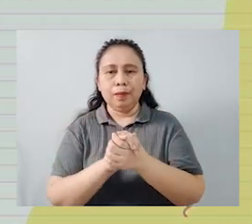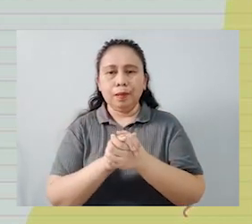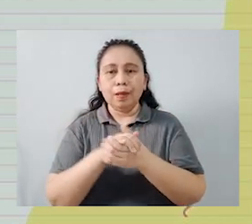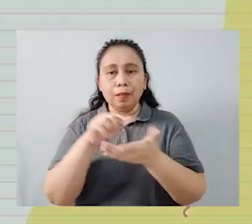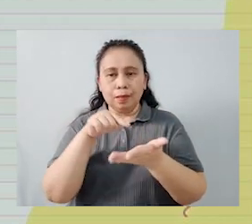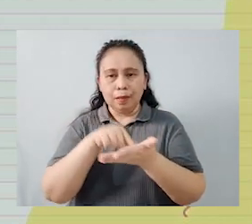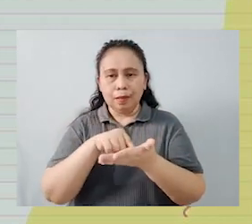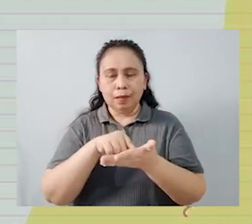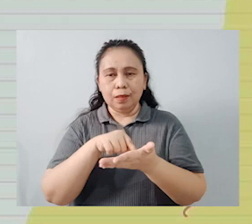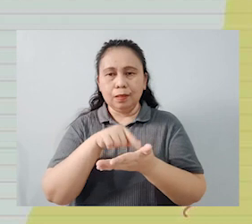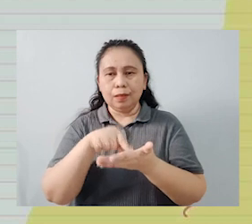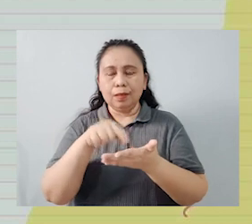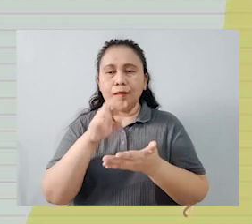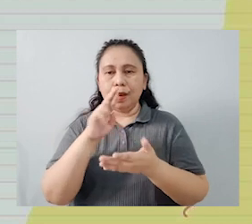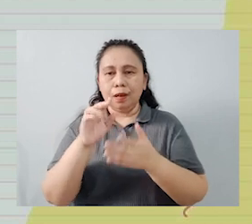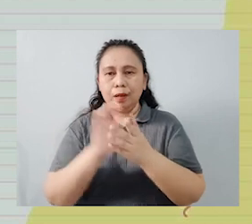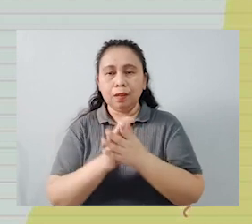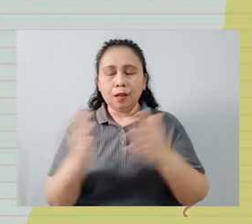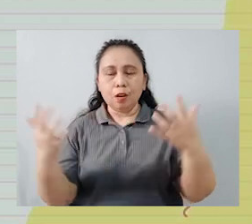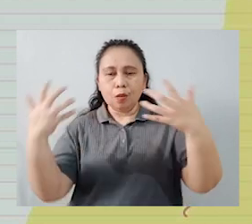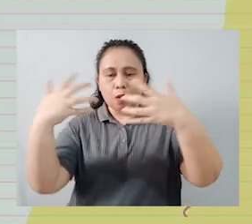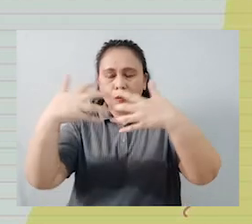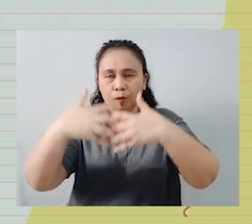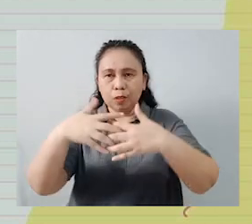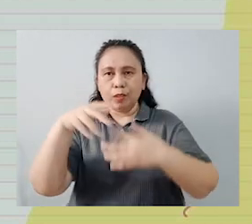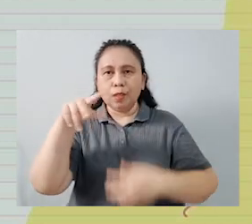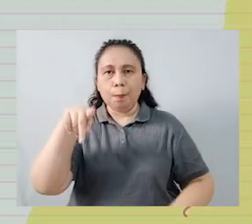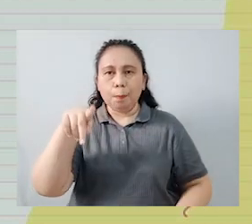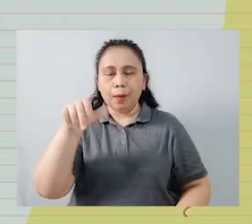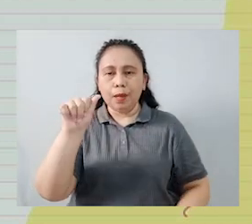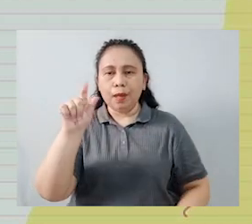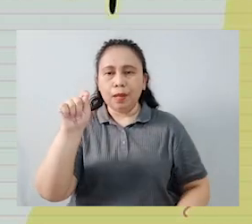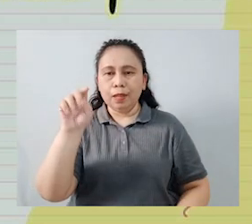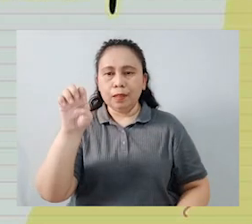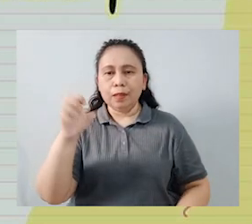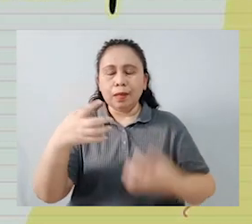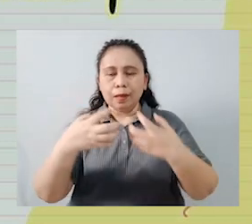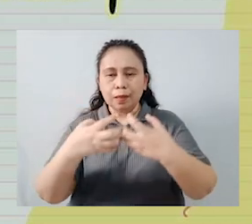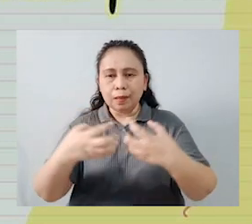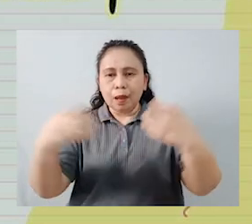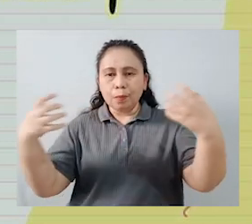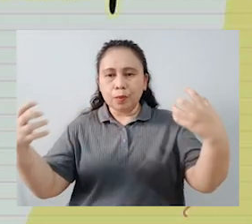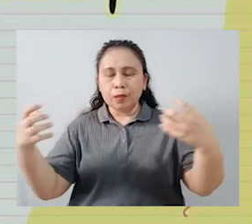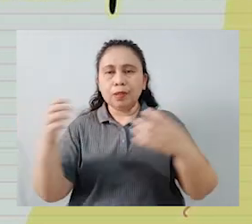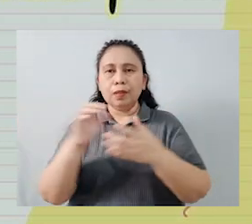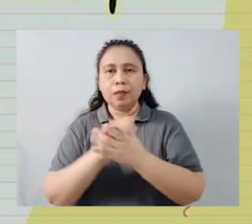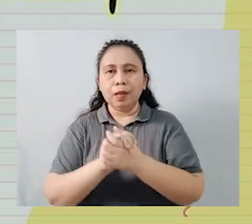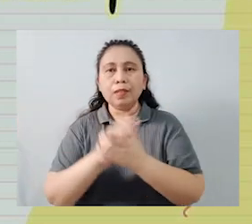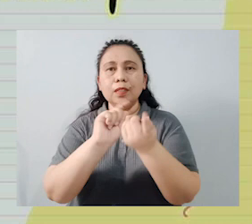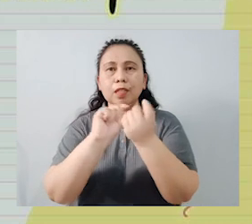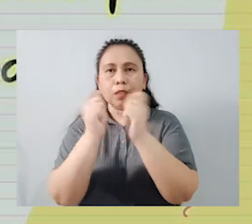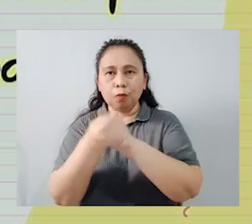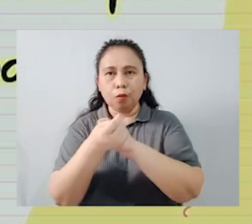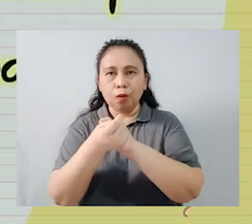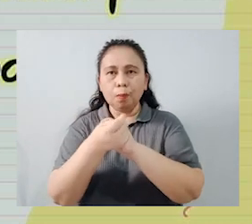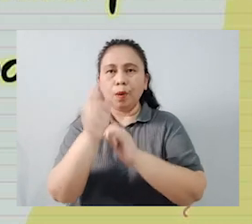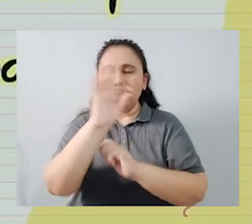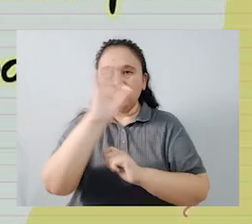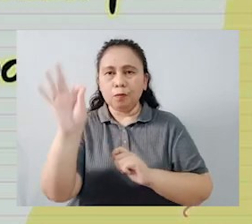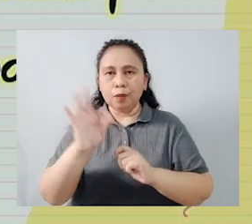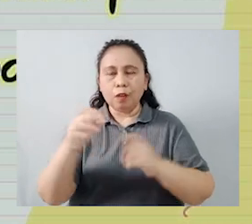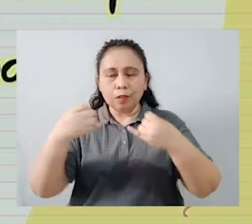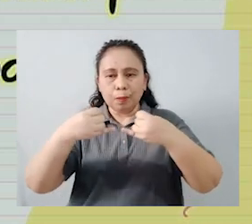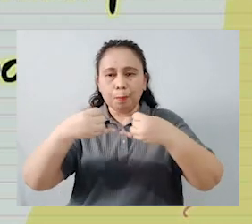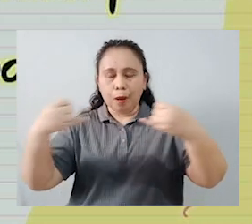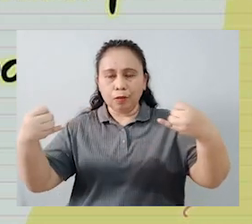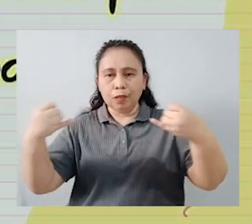These are convergent plate boundary, divergent plate boundary, and transform fault